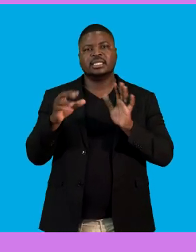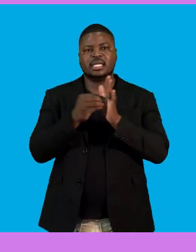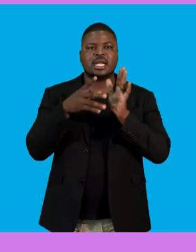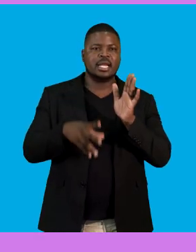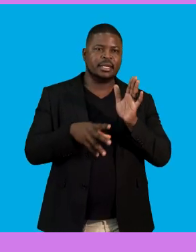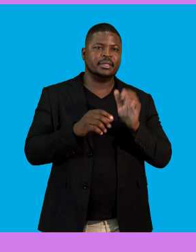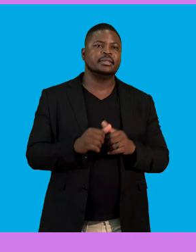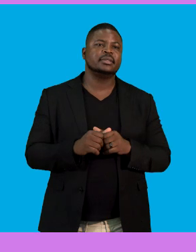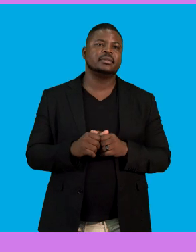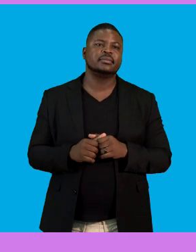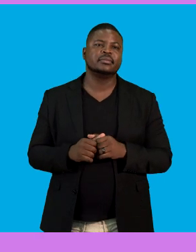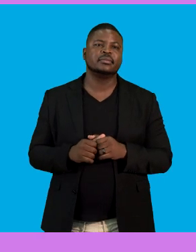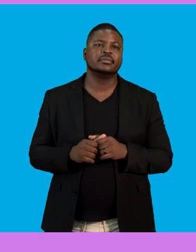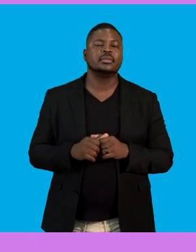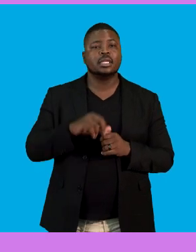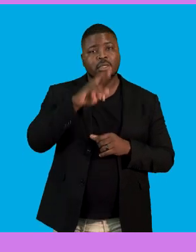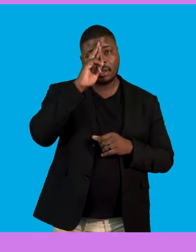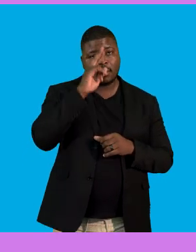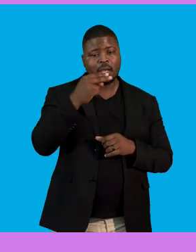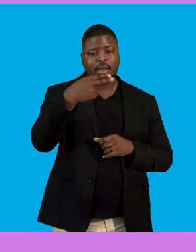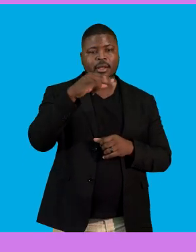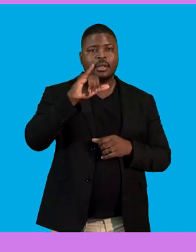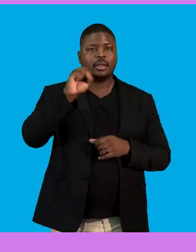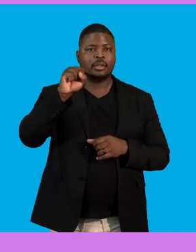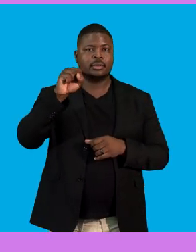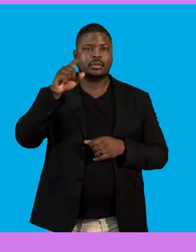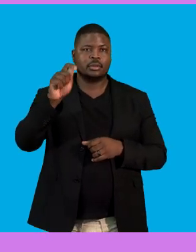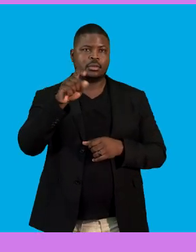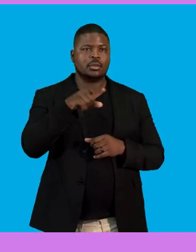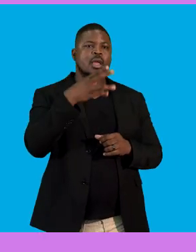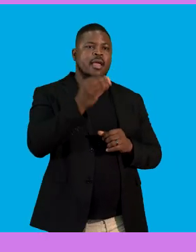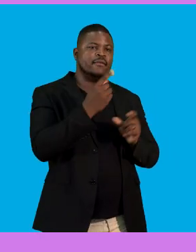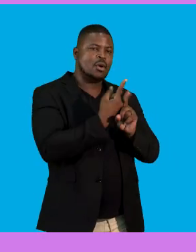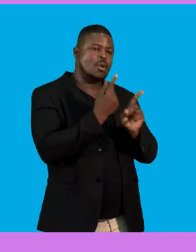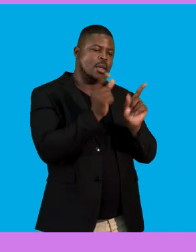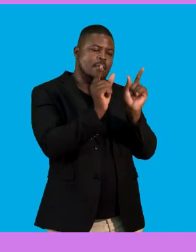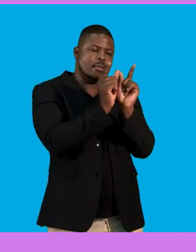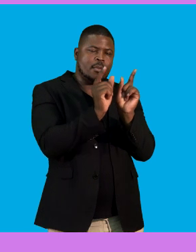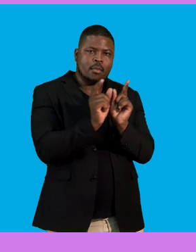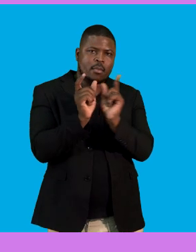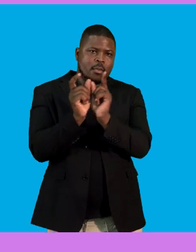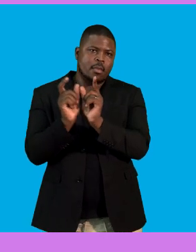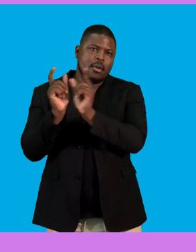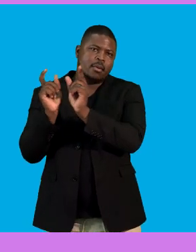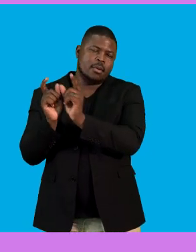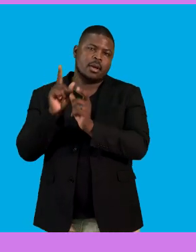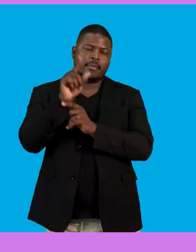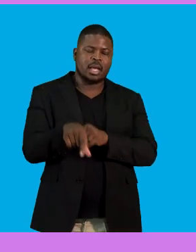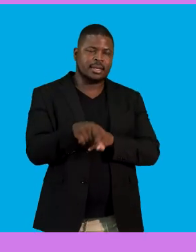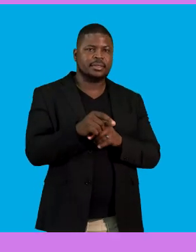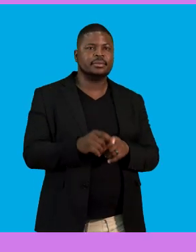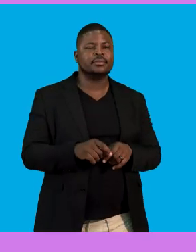is our 6 learners. It means, remember, with the histogram, there are no spaces in between the bars. So it means everything should be clustered